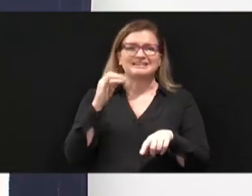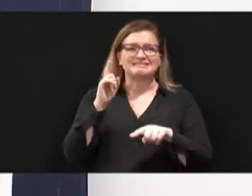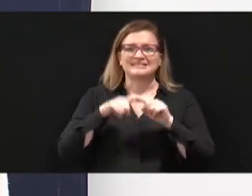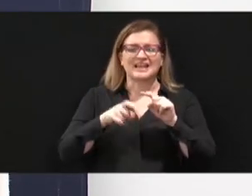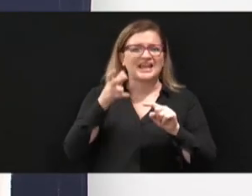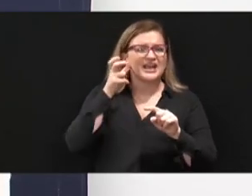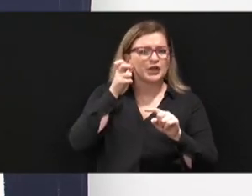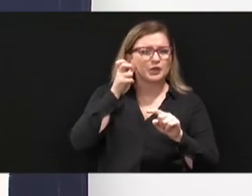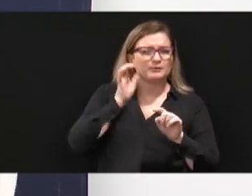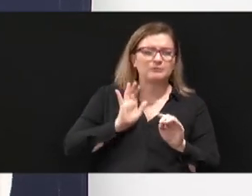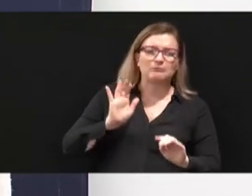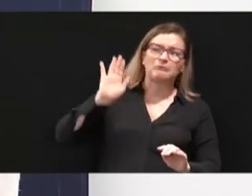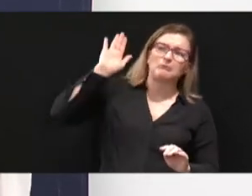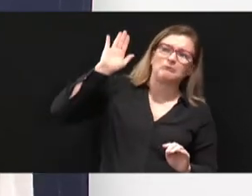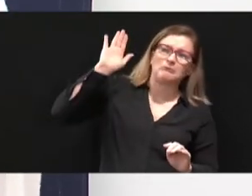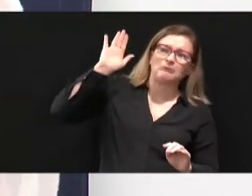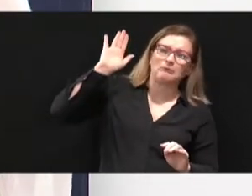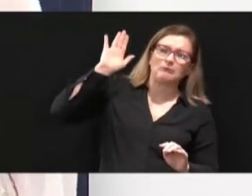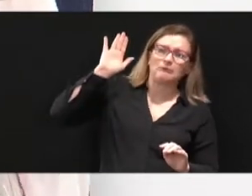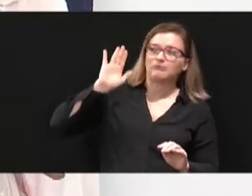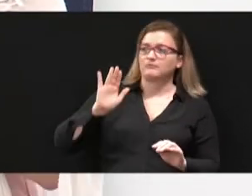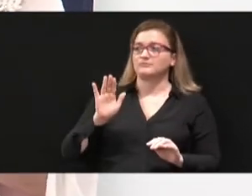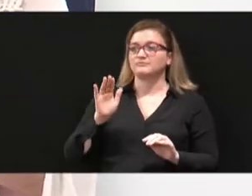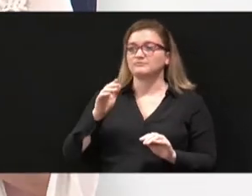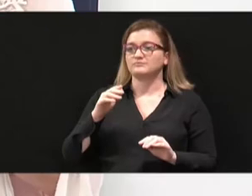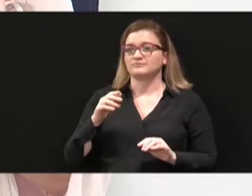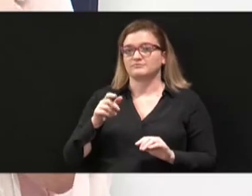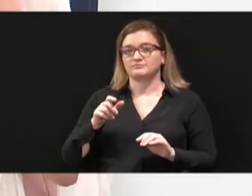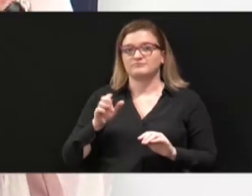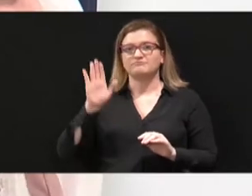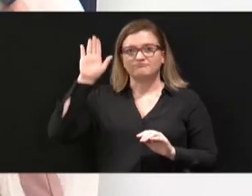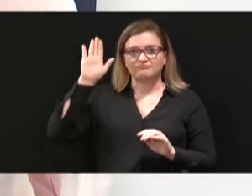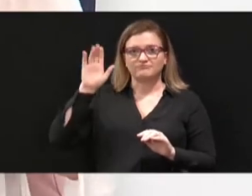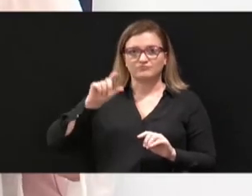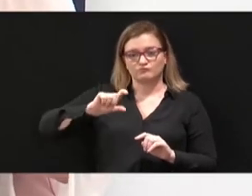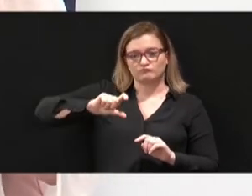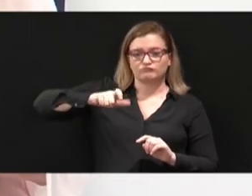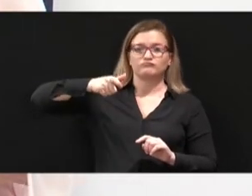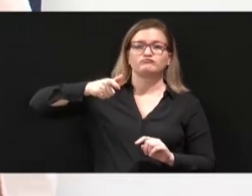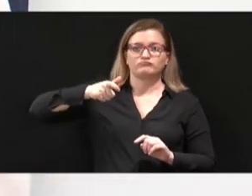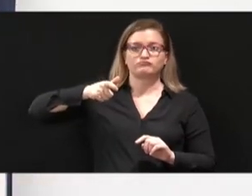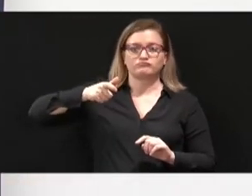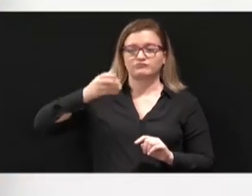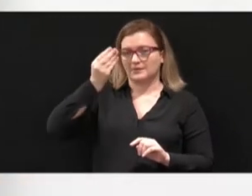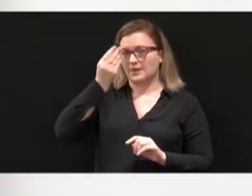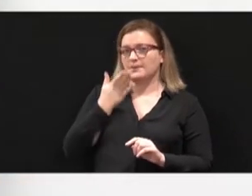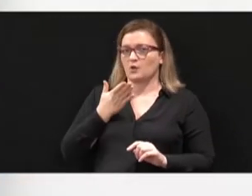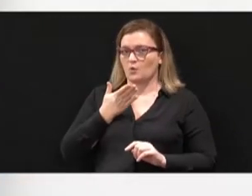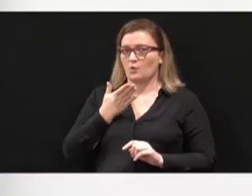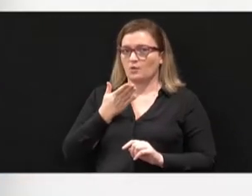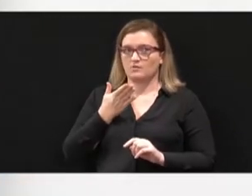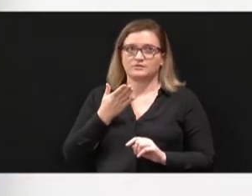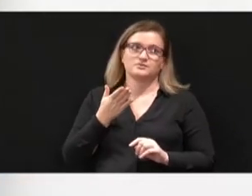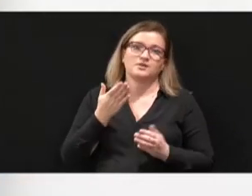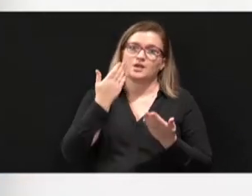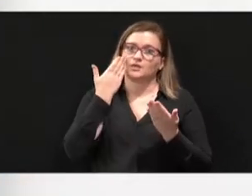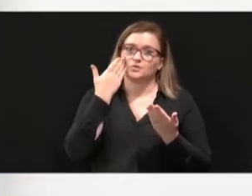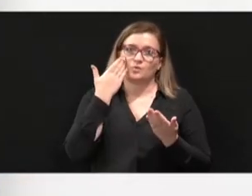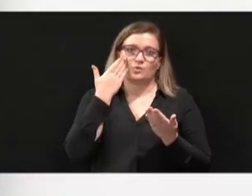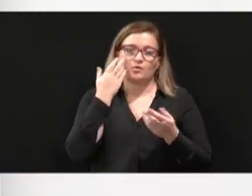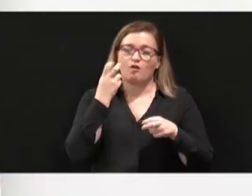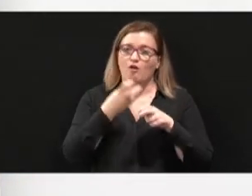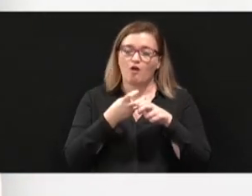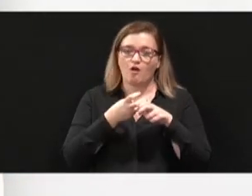me, do this. Turn up that volume, okay? Because there's nothing worse than being in a room and not being able